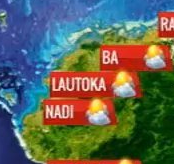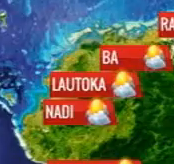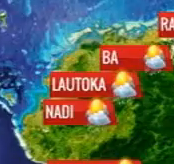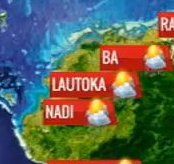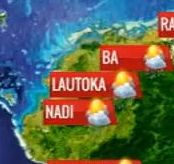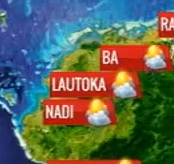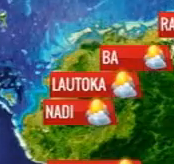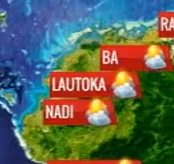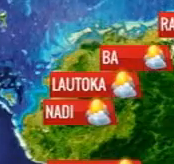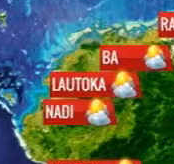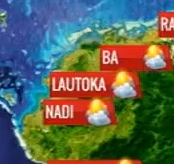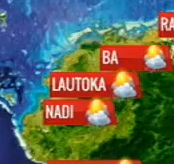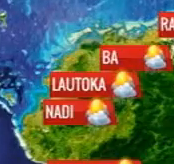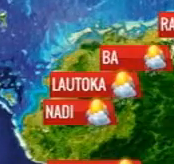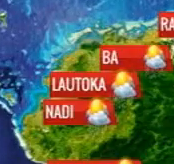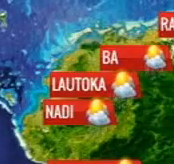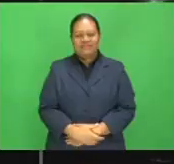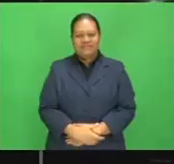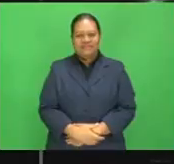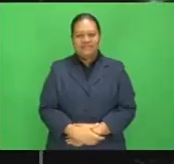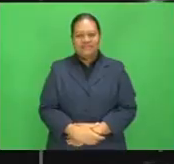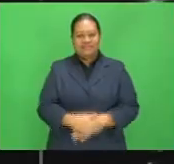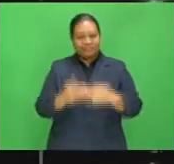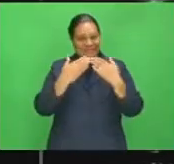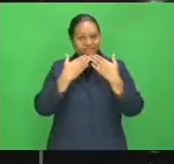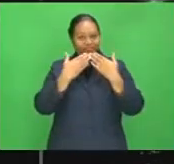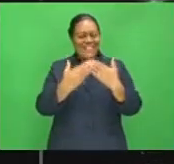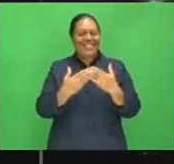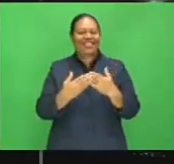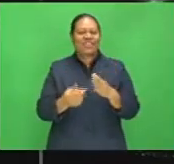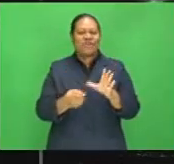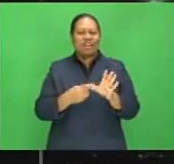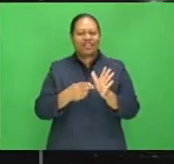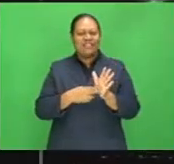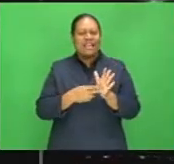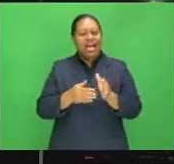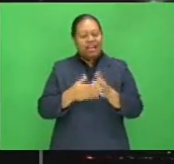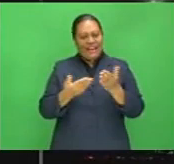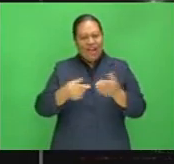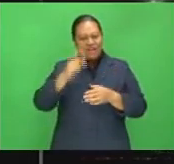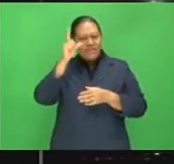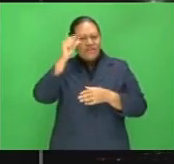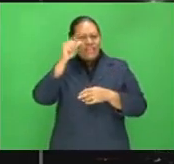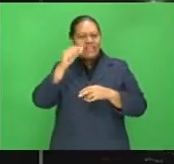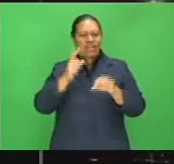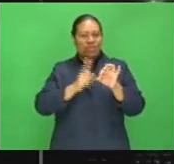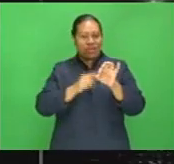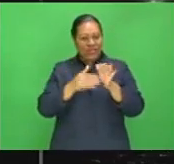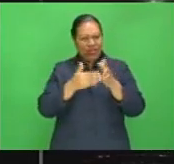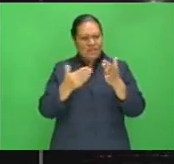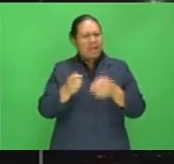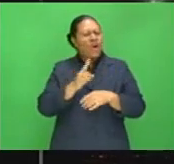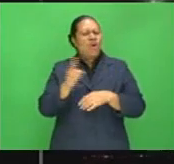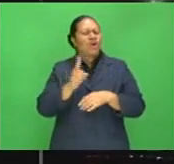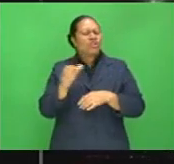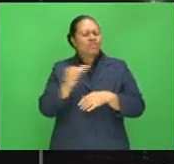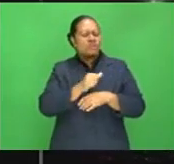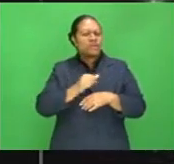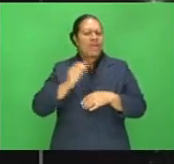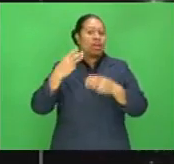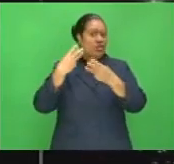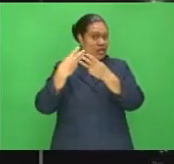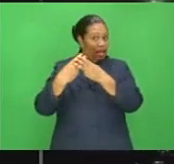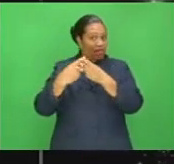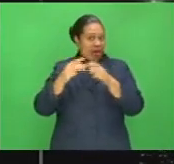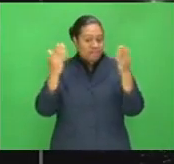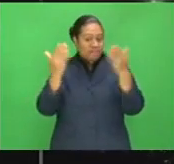weather news from here. It's back to Jackie. Thanks for that, Angie. In our Fijian Pulse tonight, we asked, what should be the first priority for